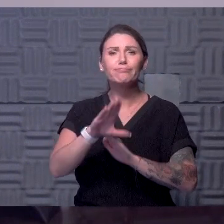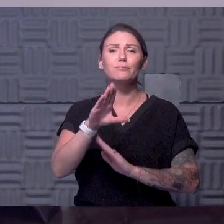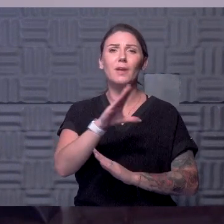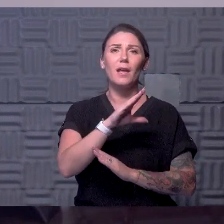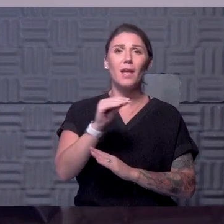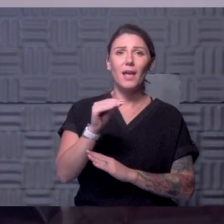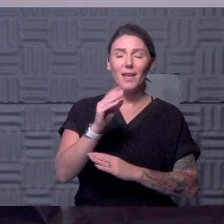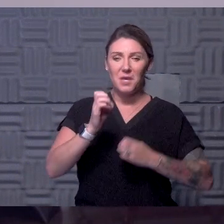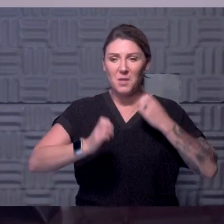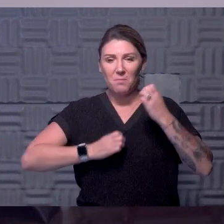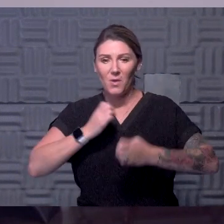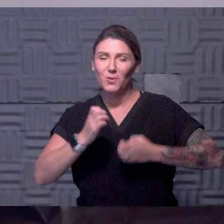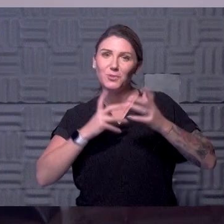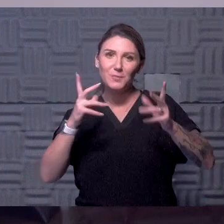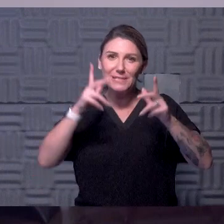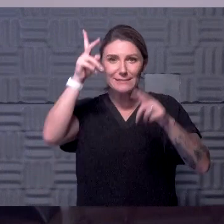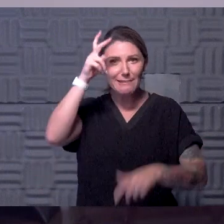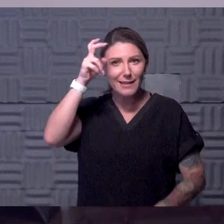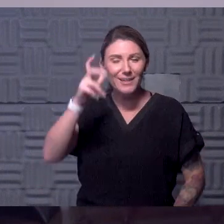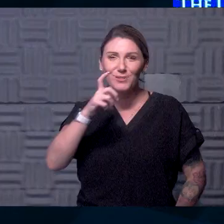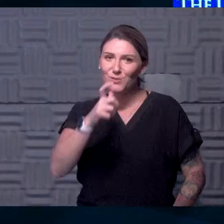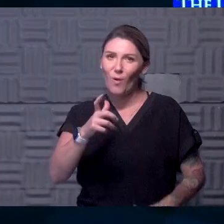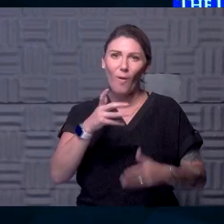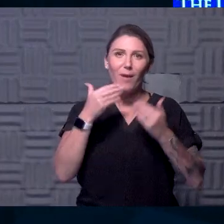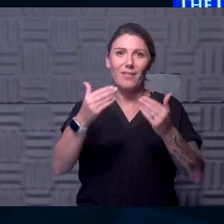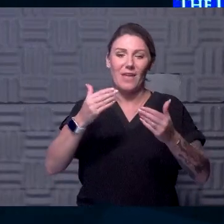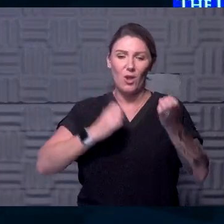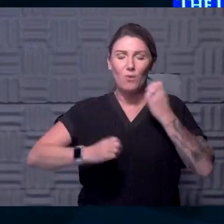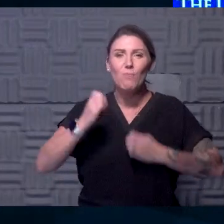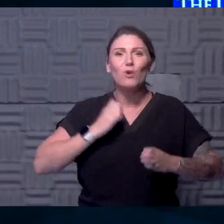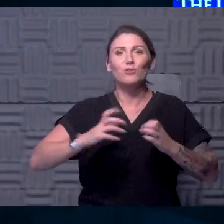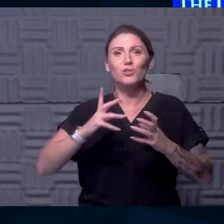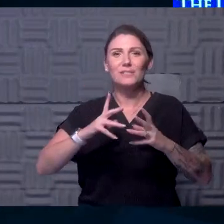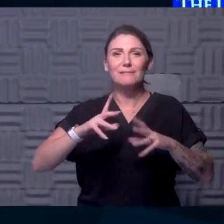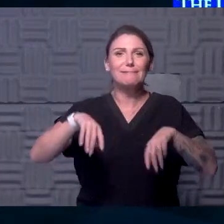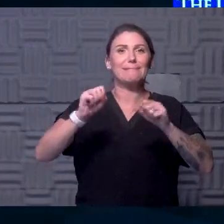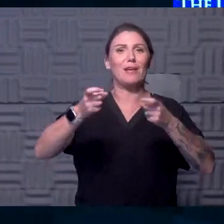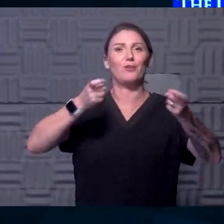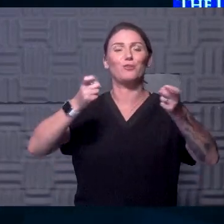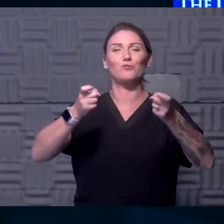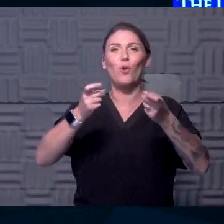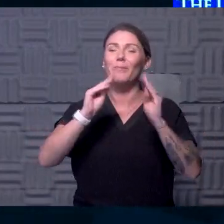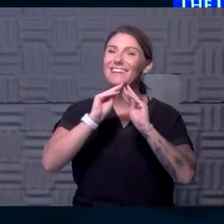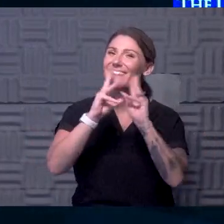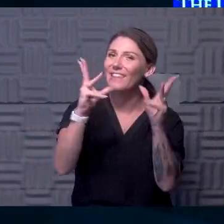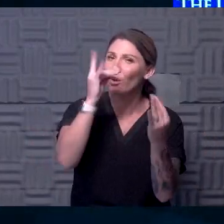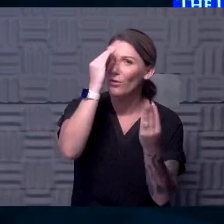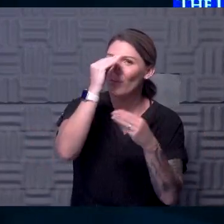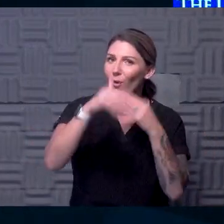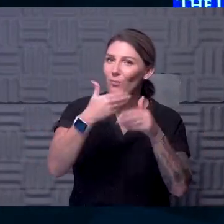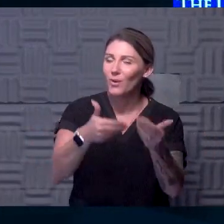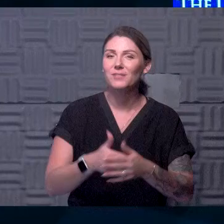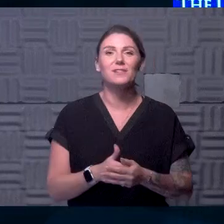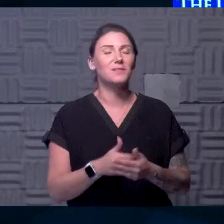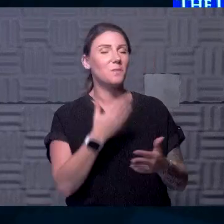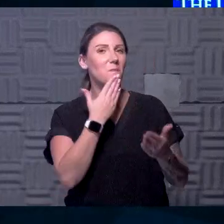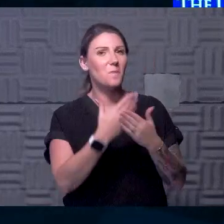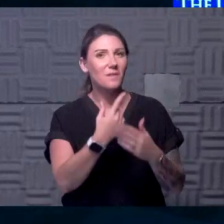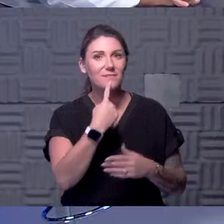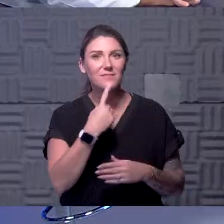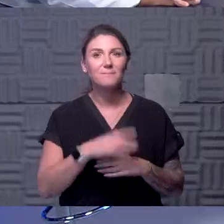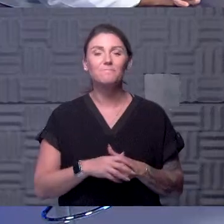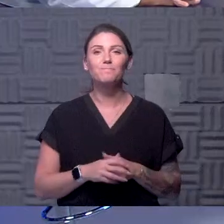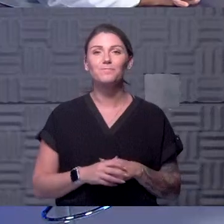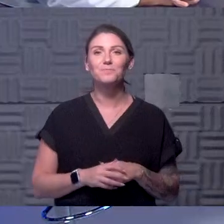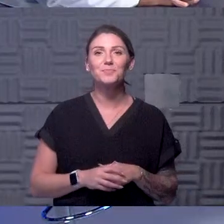of clear thinking, so let's not emotions take over. Let's be very clear on our thought processes. I love that. Well said. Thank you.